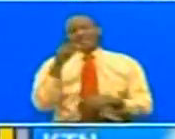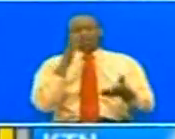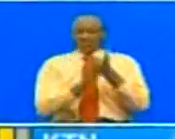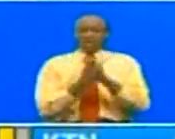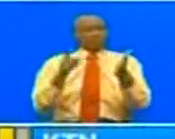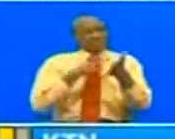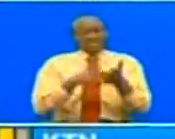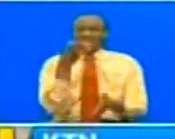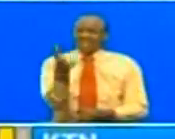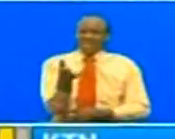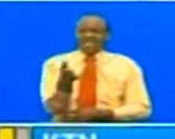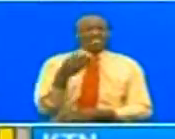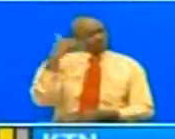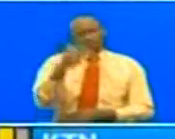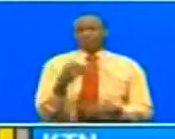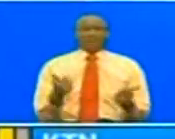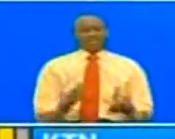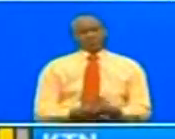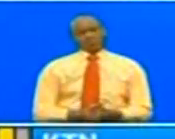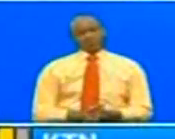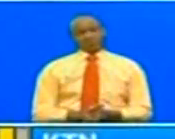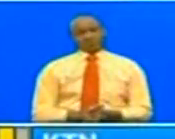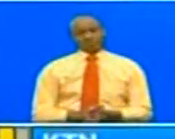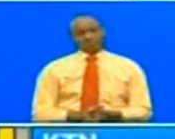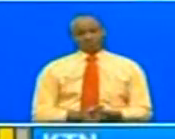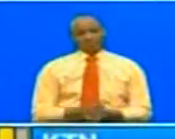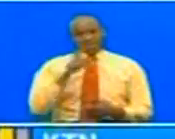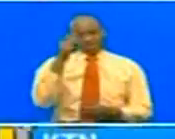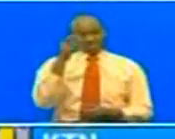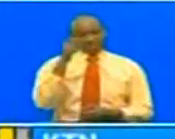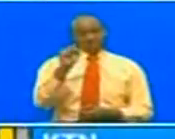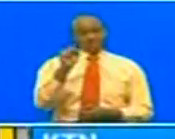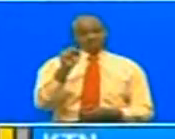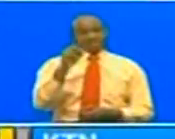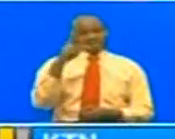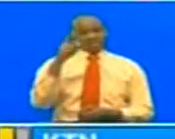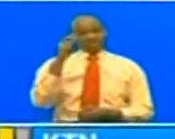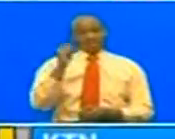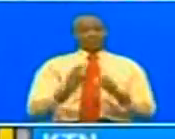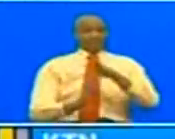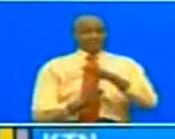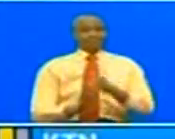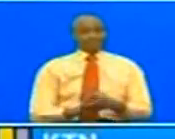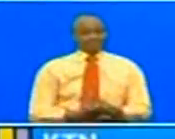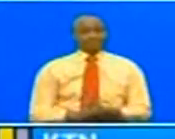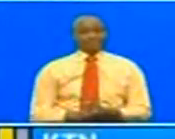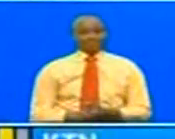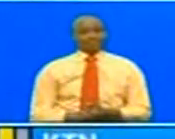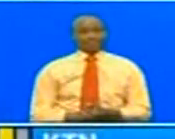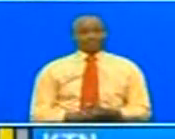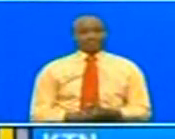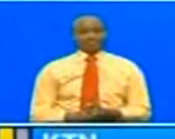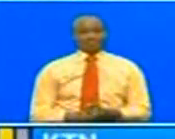the conflict has not stopped. Denson Sarigo, KTN Prime.